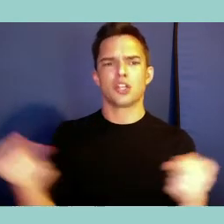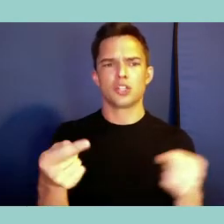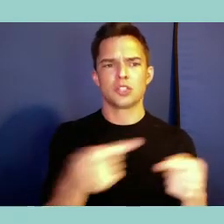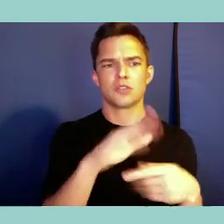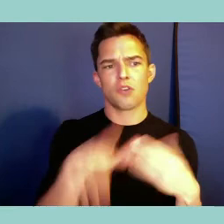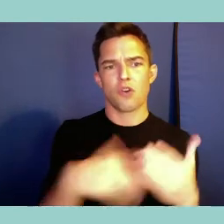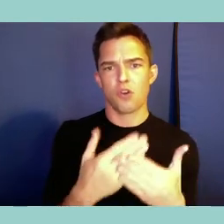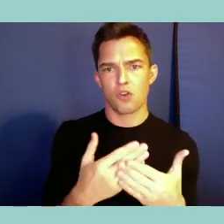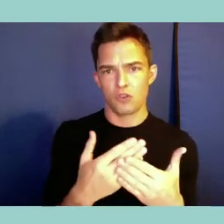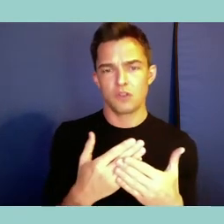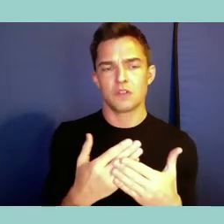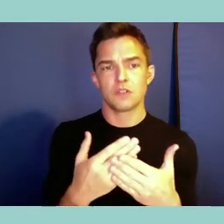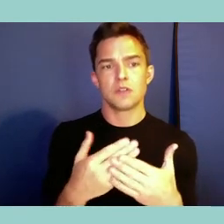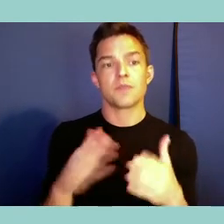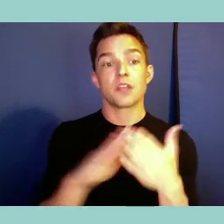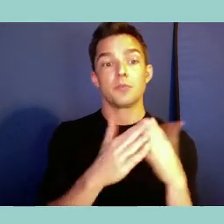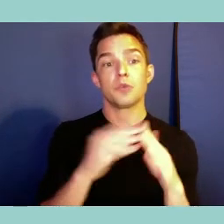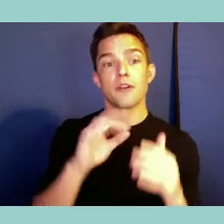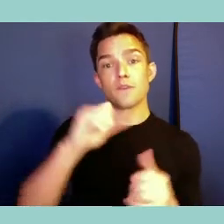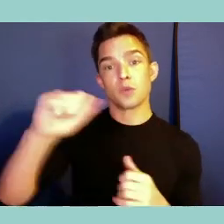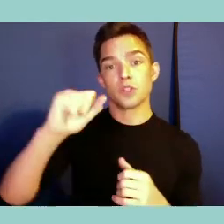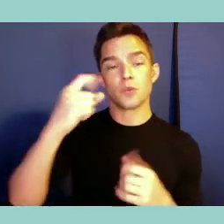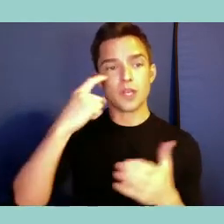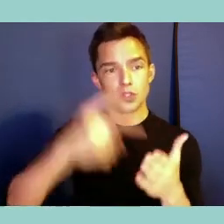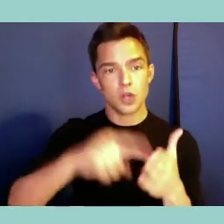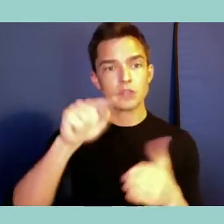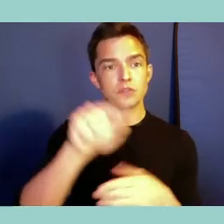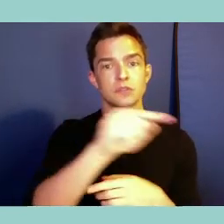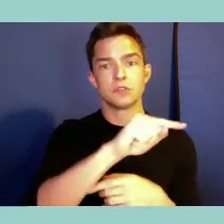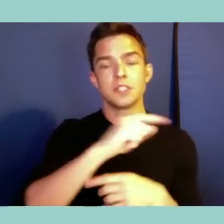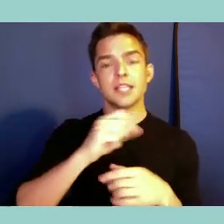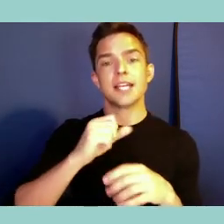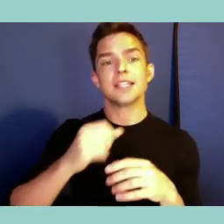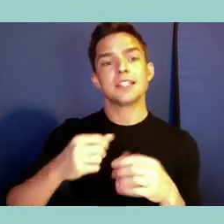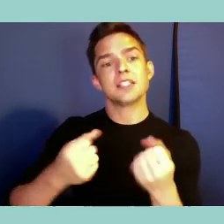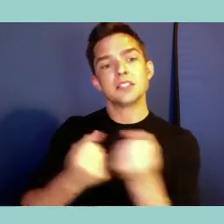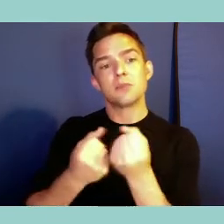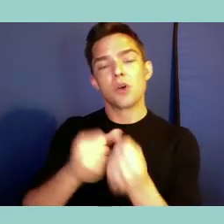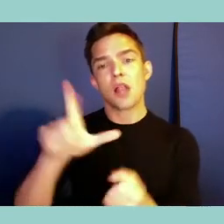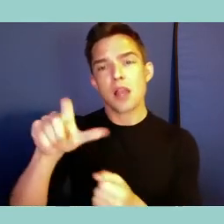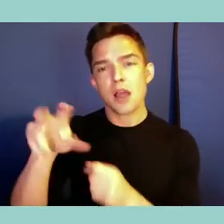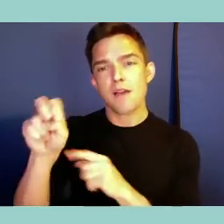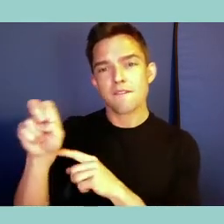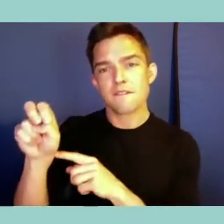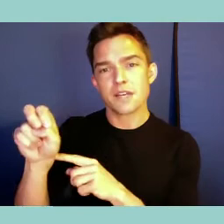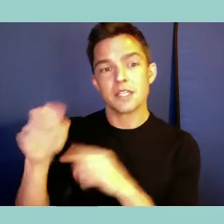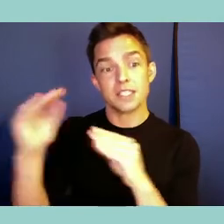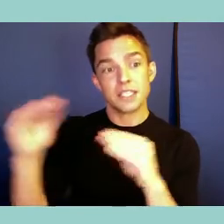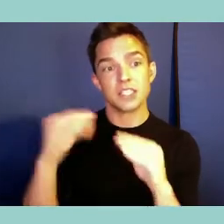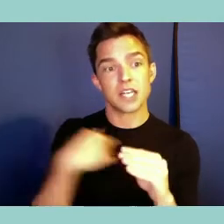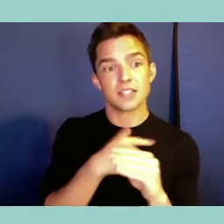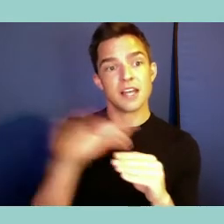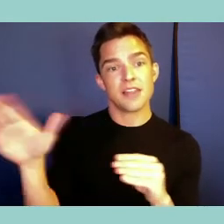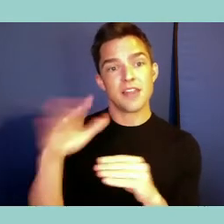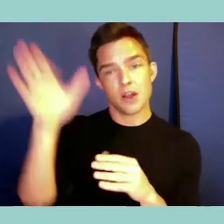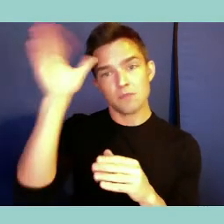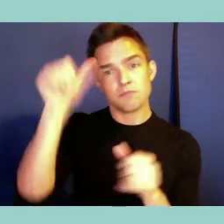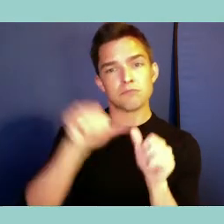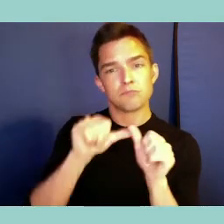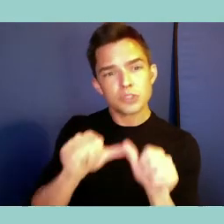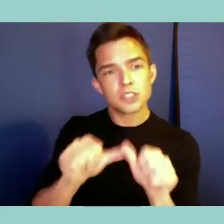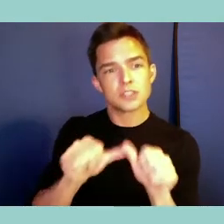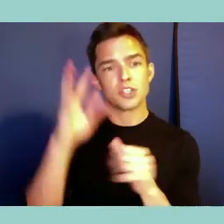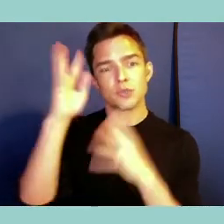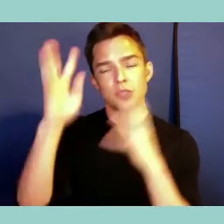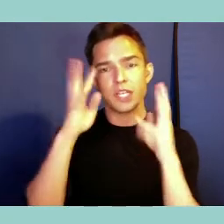all. We acknowledge the communities of resistance that continue to side with love, teaching us through their